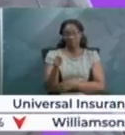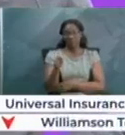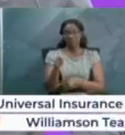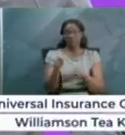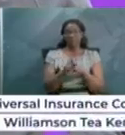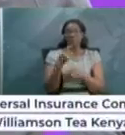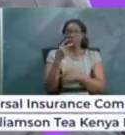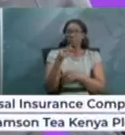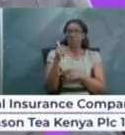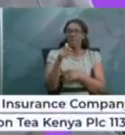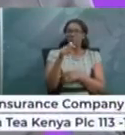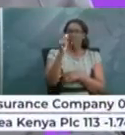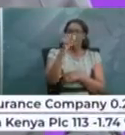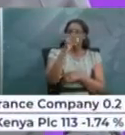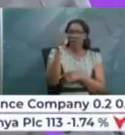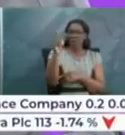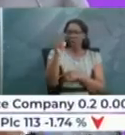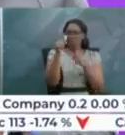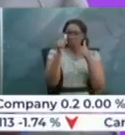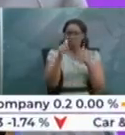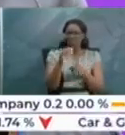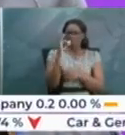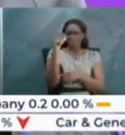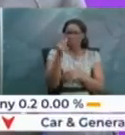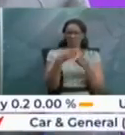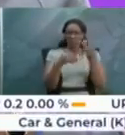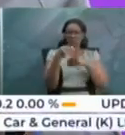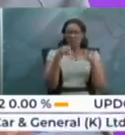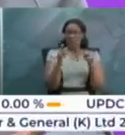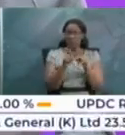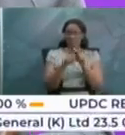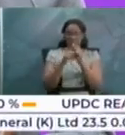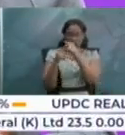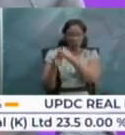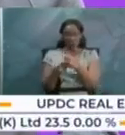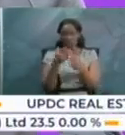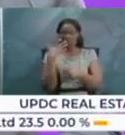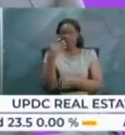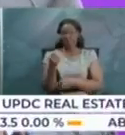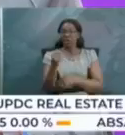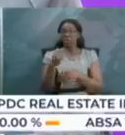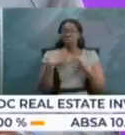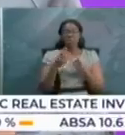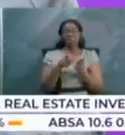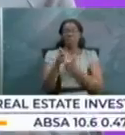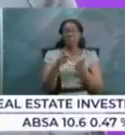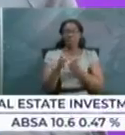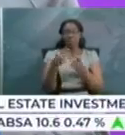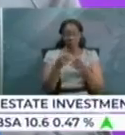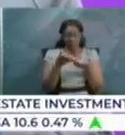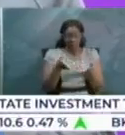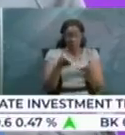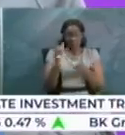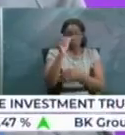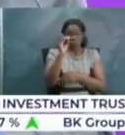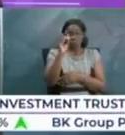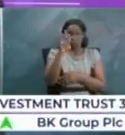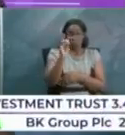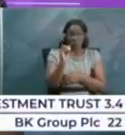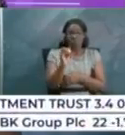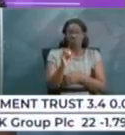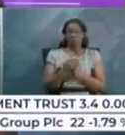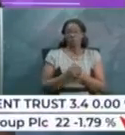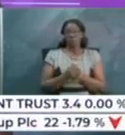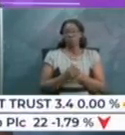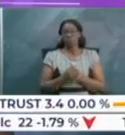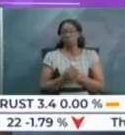an ad on Instagram selling it at the same, and it 6,000. actually got customers. Okay. But on SOKO, Yes, drum rolls on